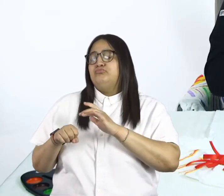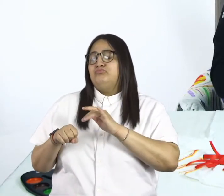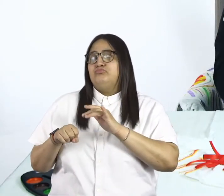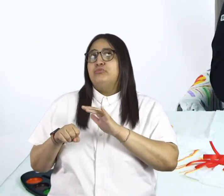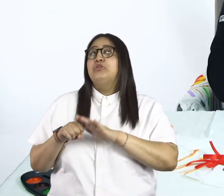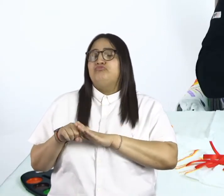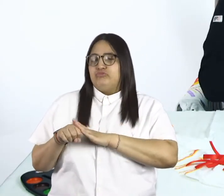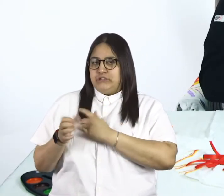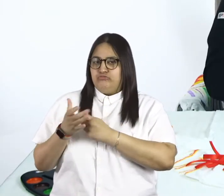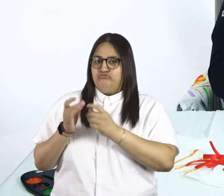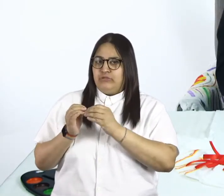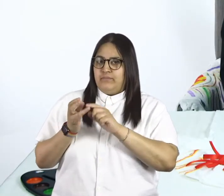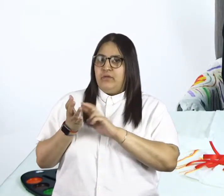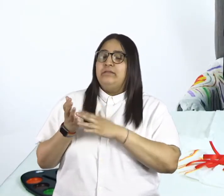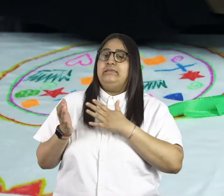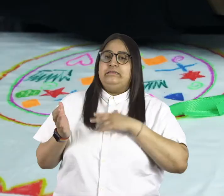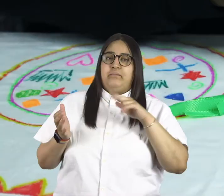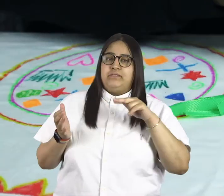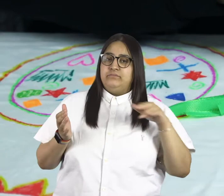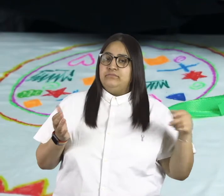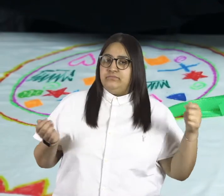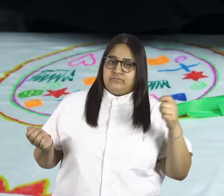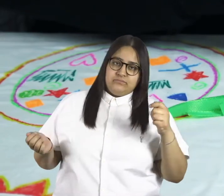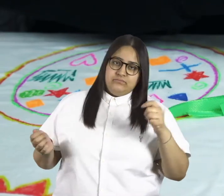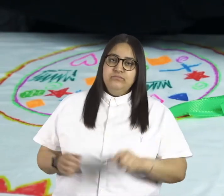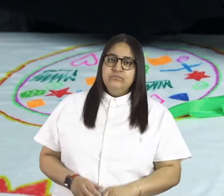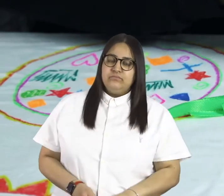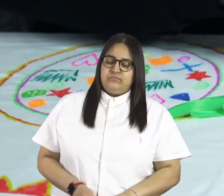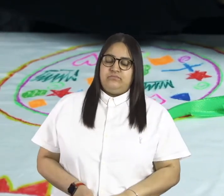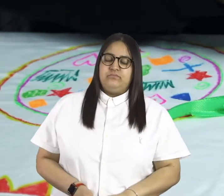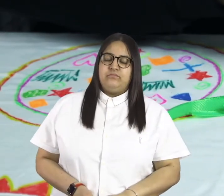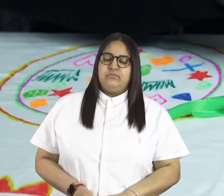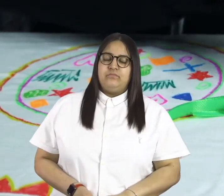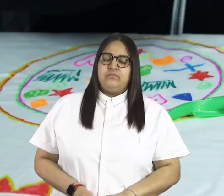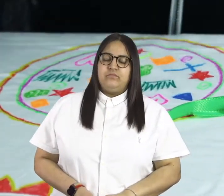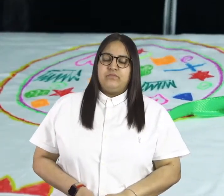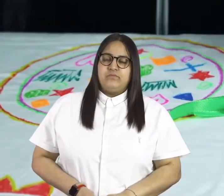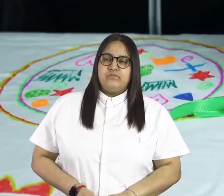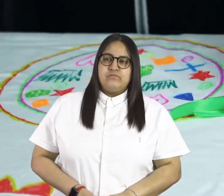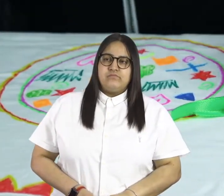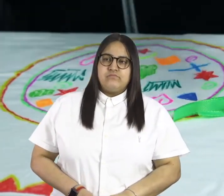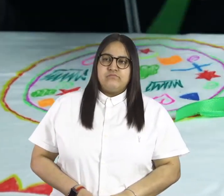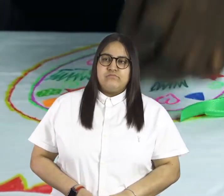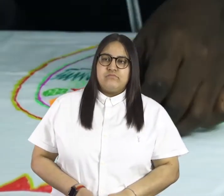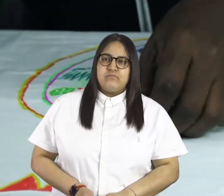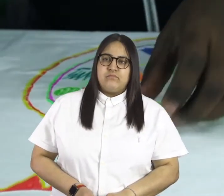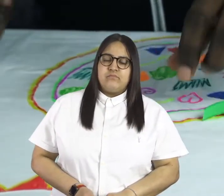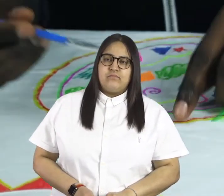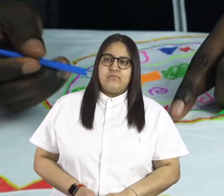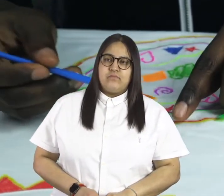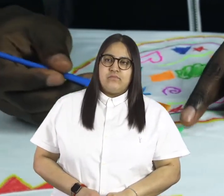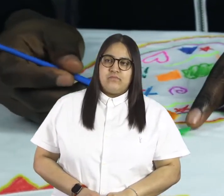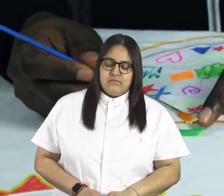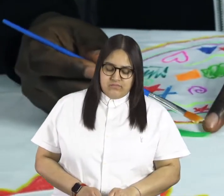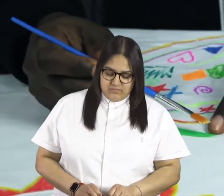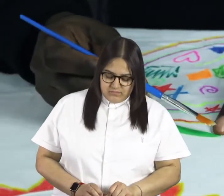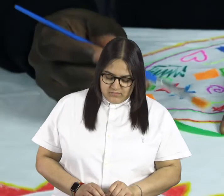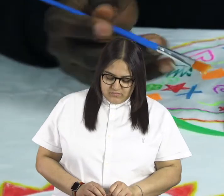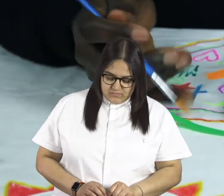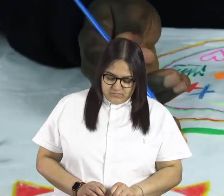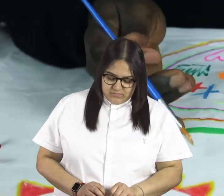I think I'm going to use a paintbrush for this. So you're going to apply the